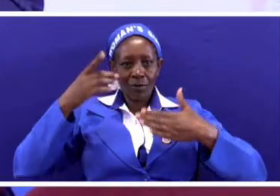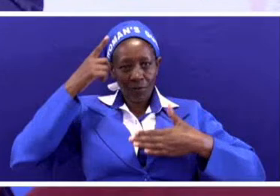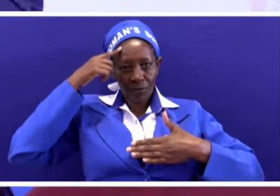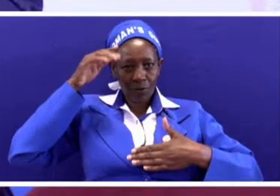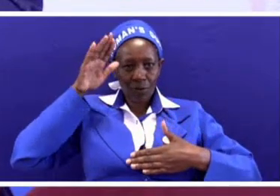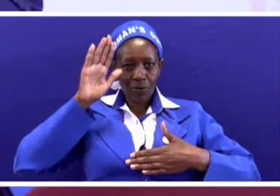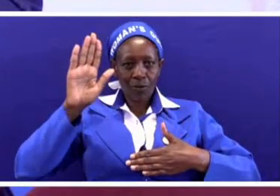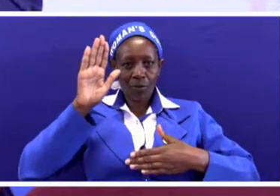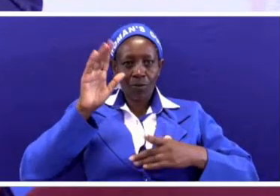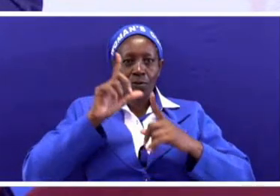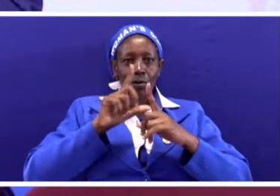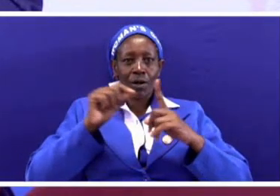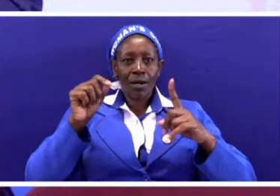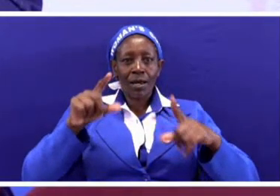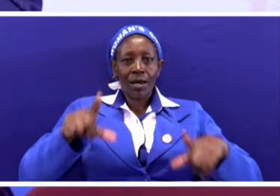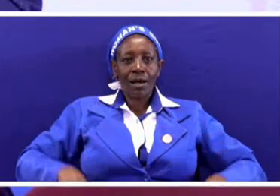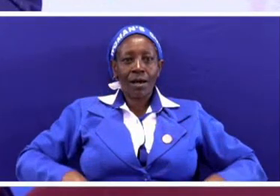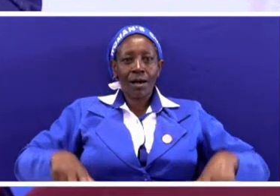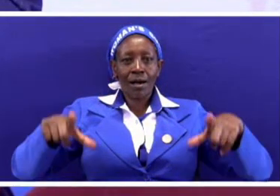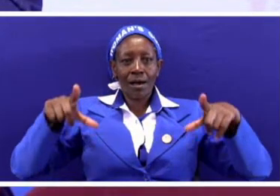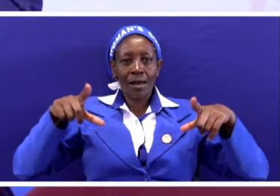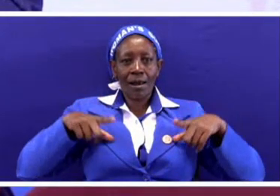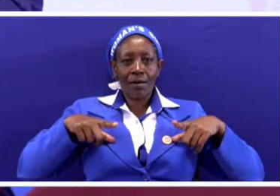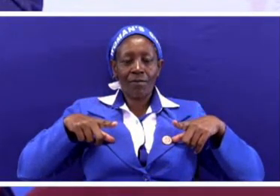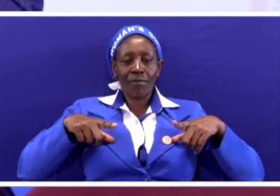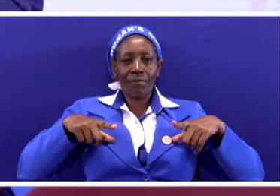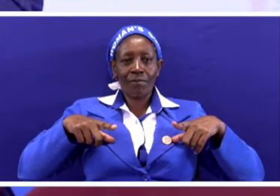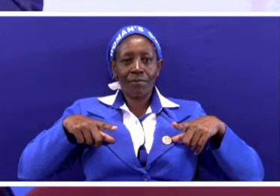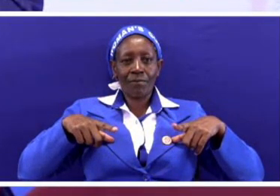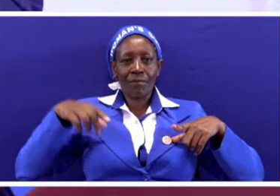for us, which is a lamp to our feet.